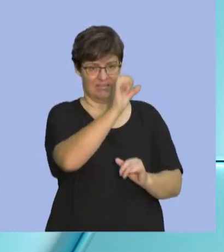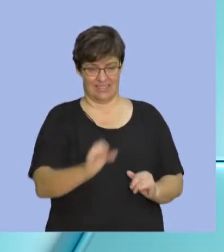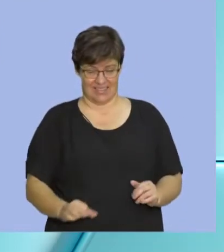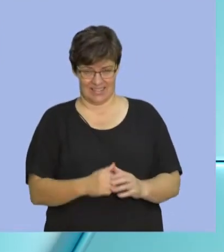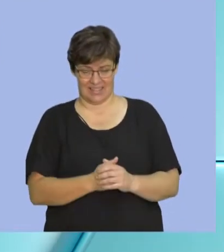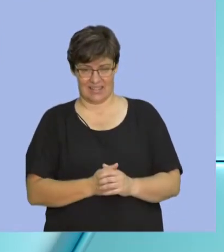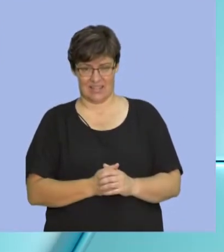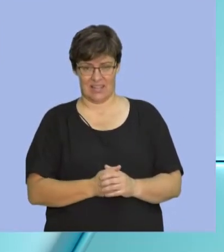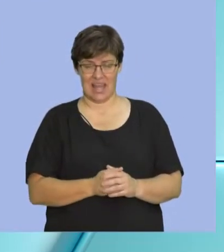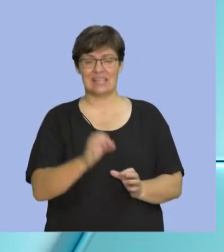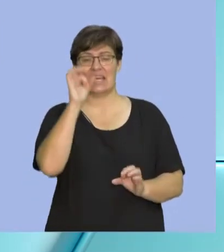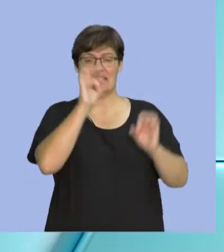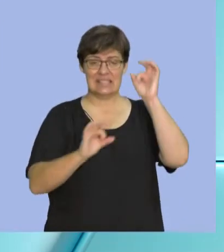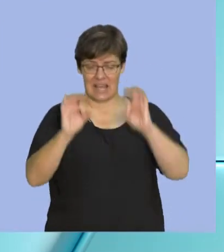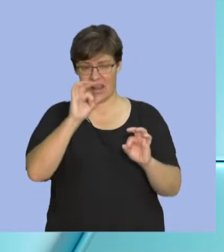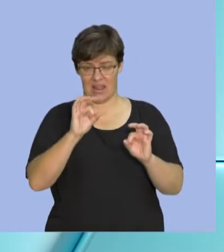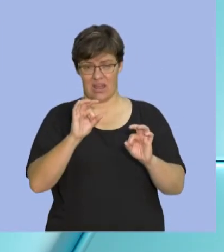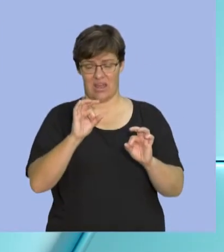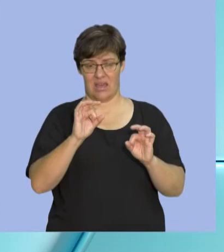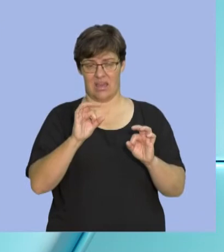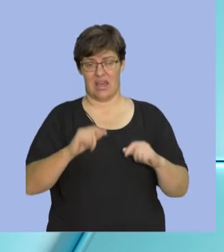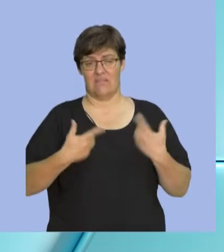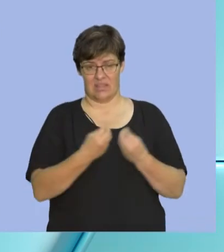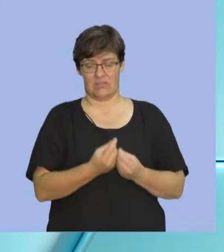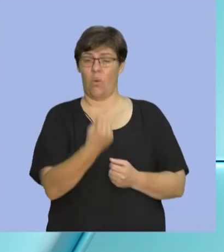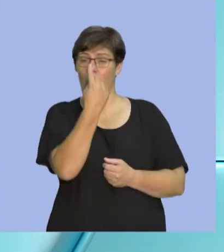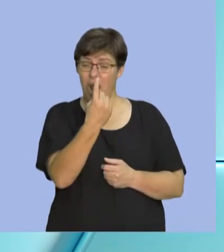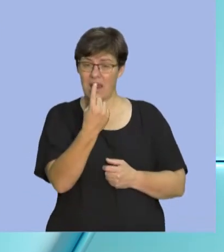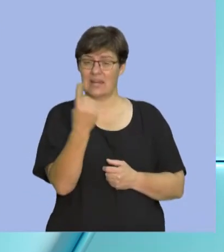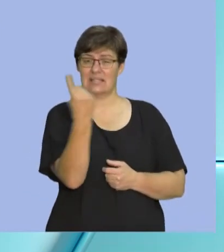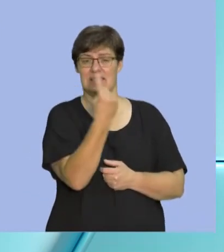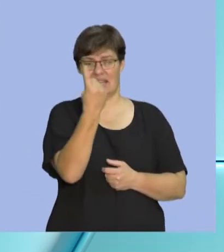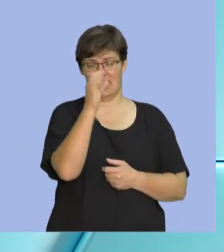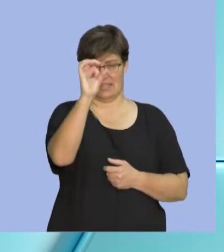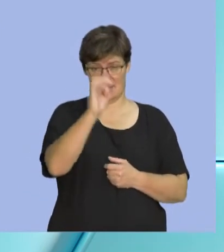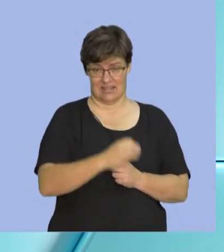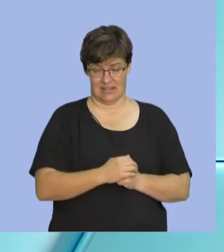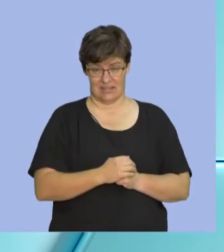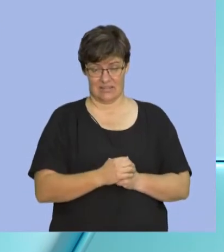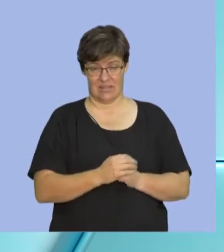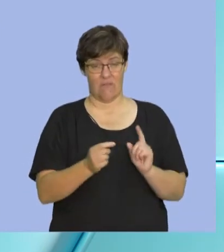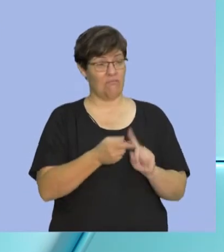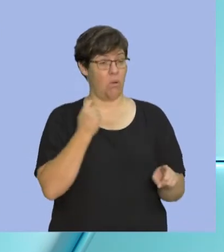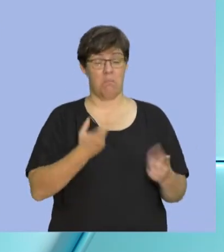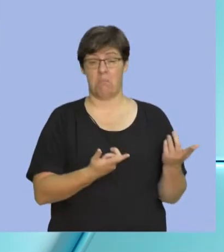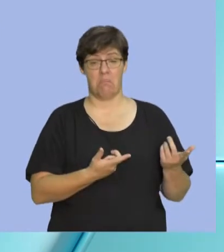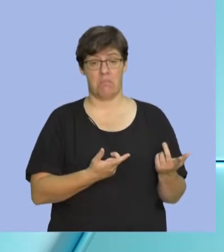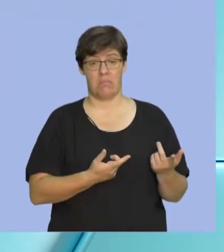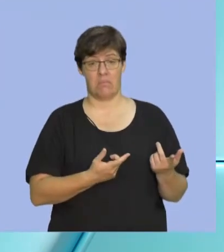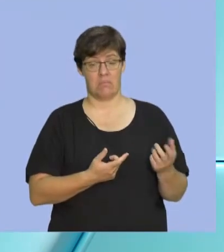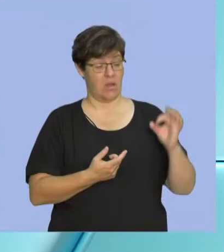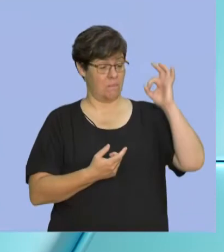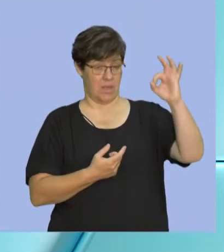cellular organisms that are made up of one single cell, and we notice that they can go from being significantly large